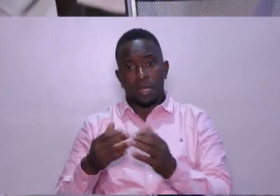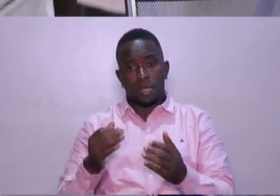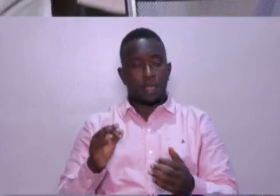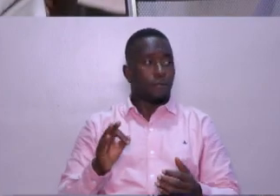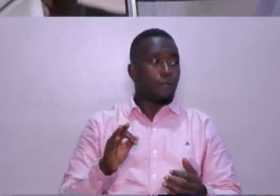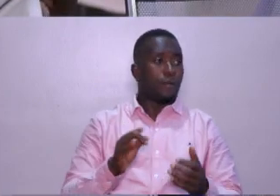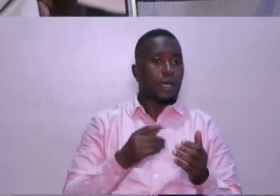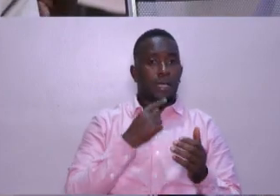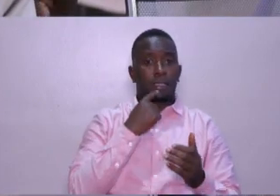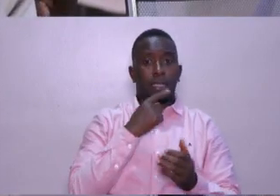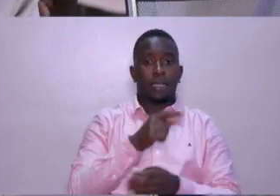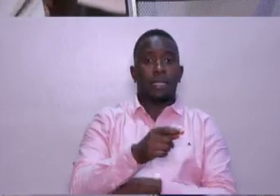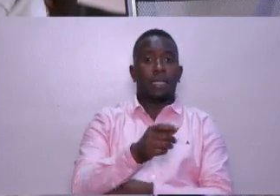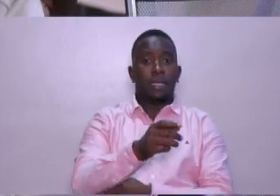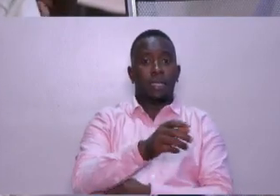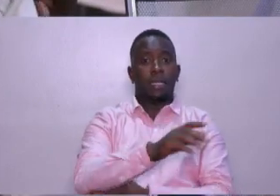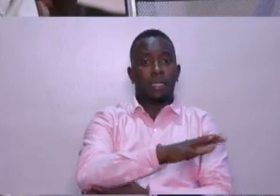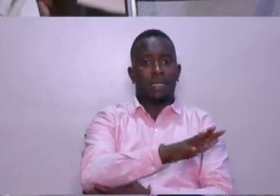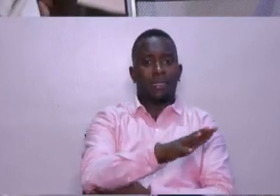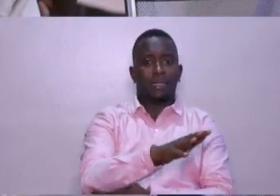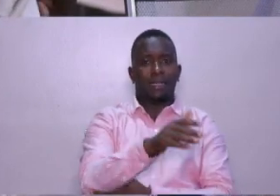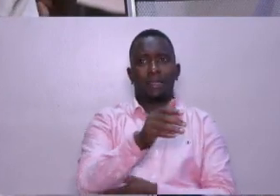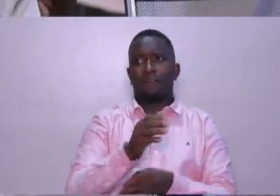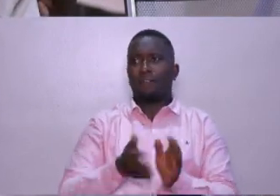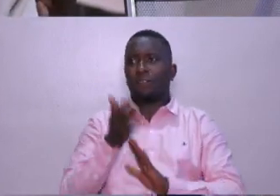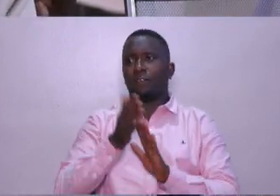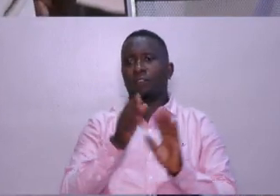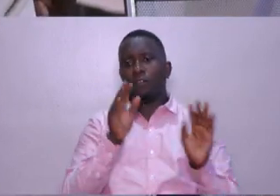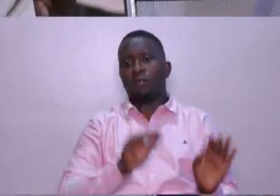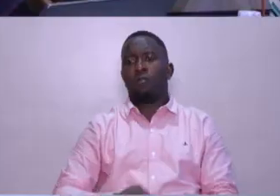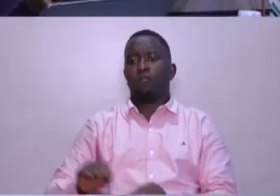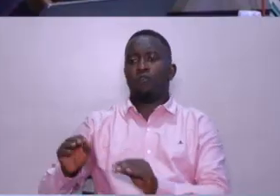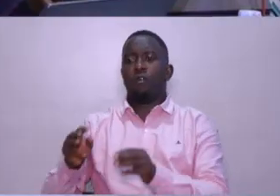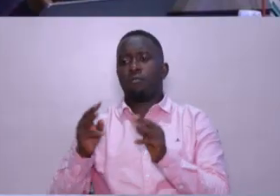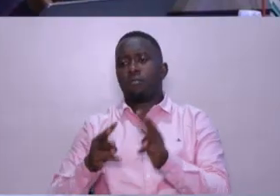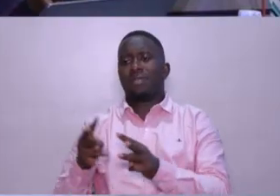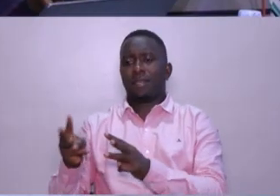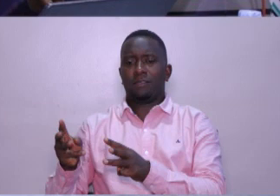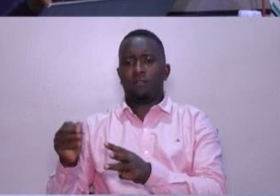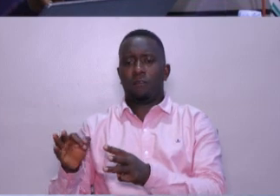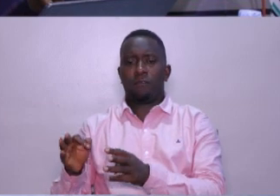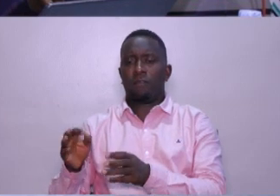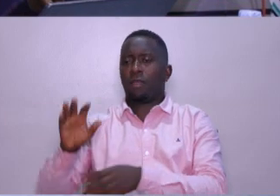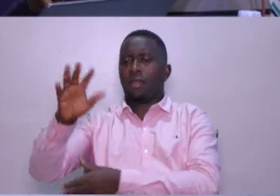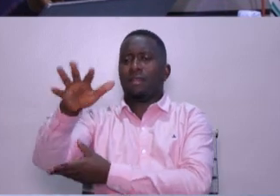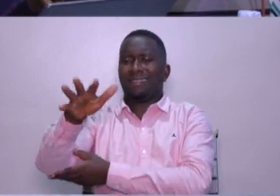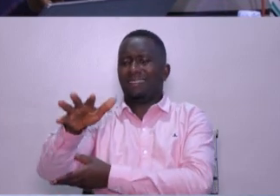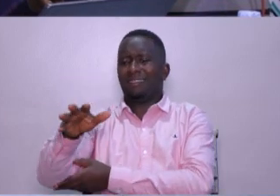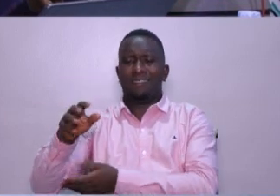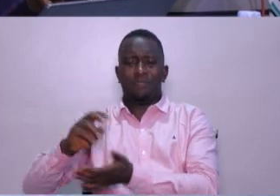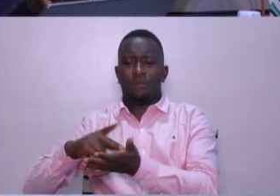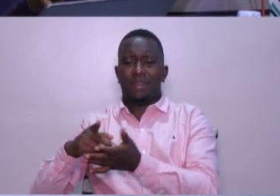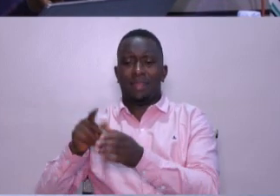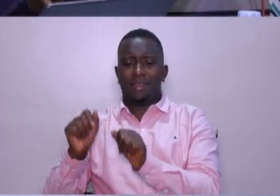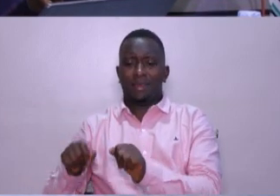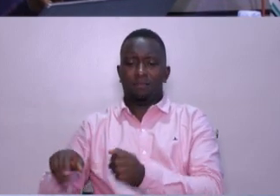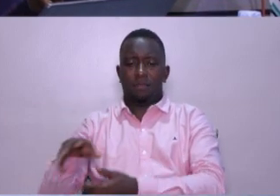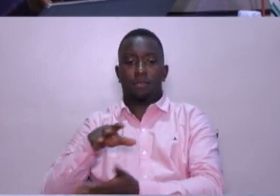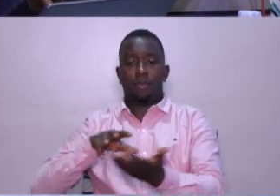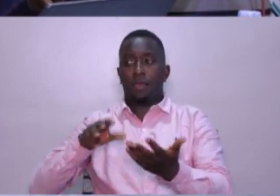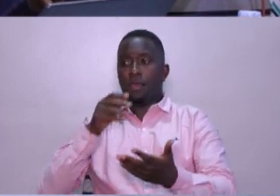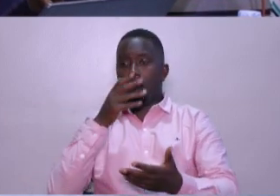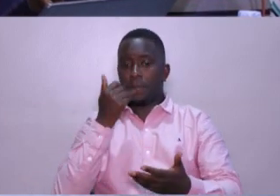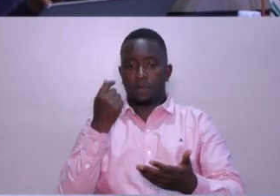I say irrigation, then I move to methods of irrigation without introducing like something like that. So irrigation in a previous